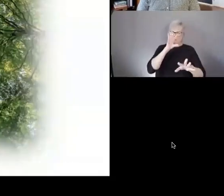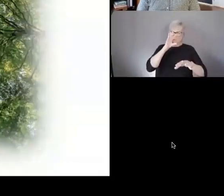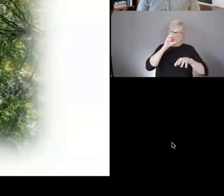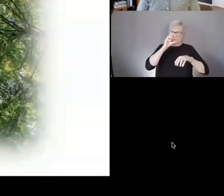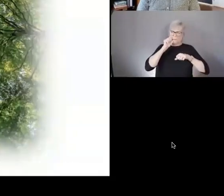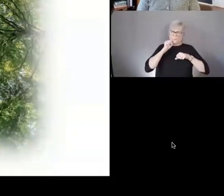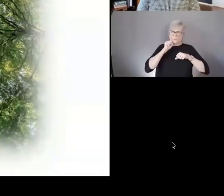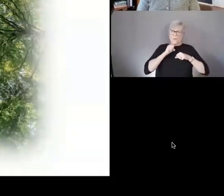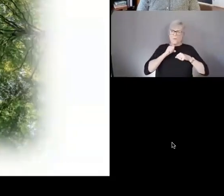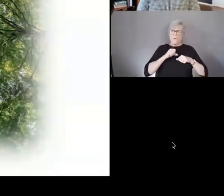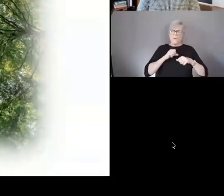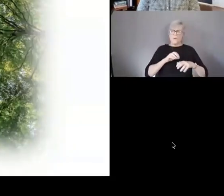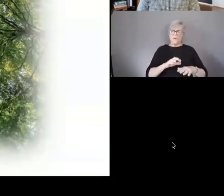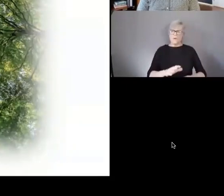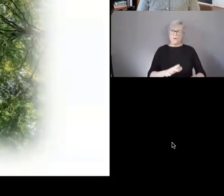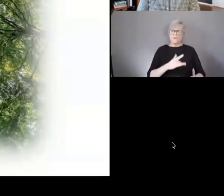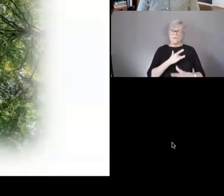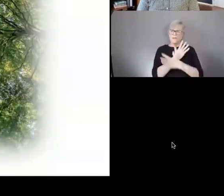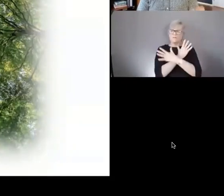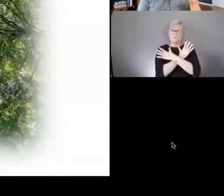a sense of relaxing more deeply.